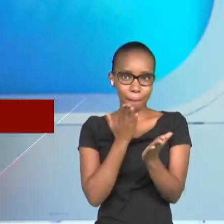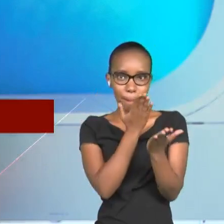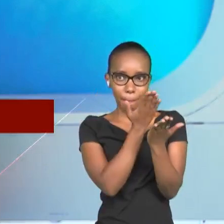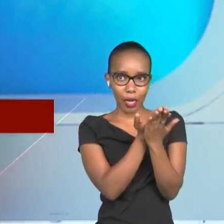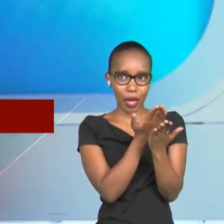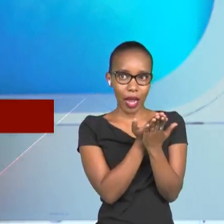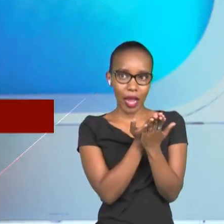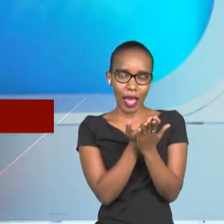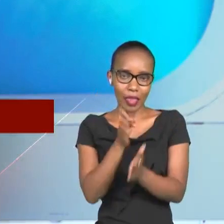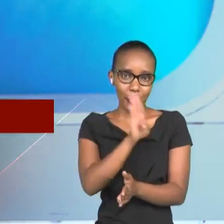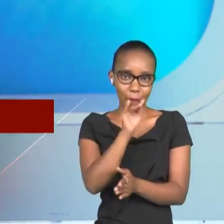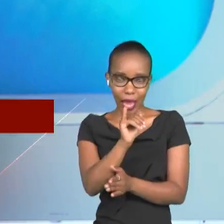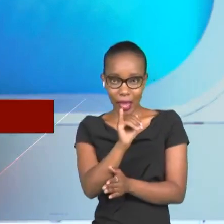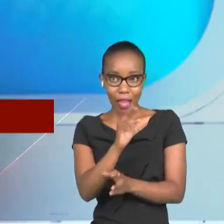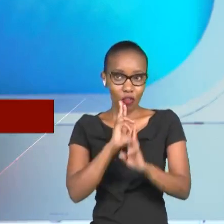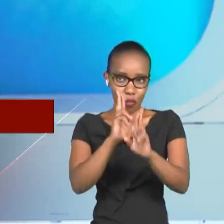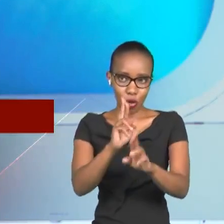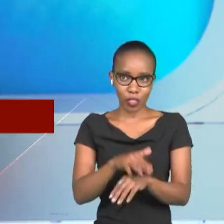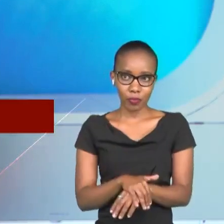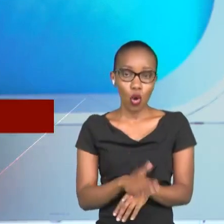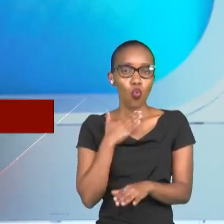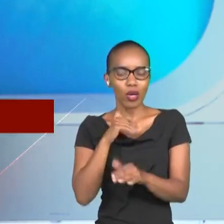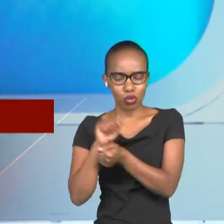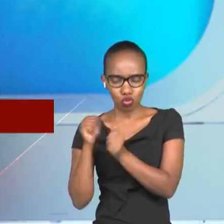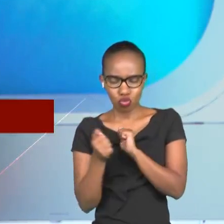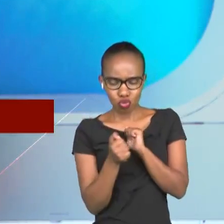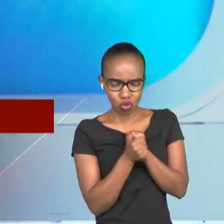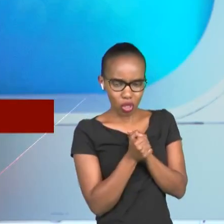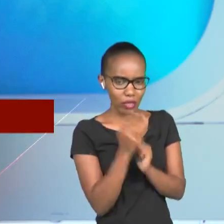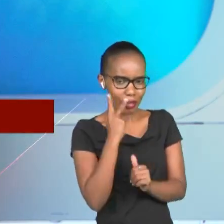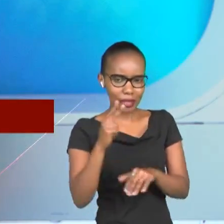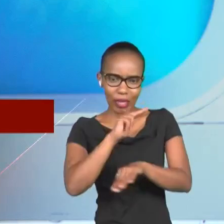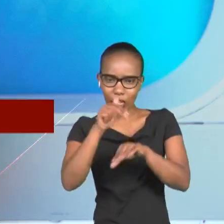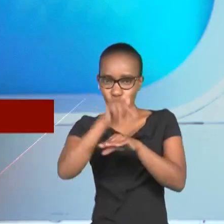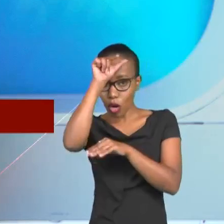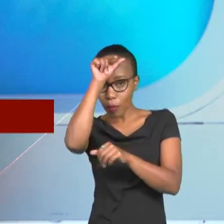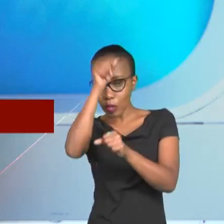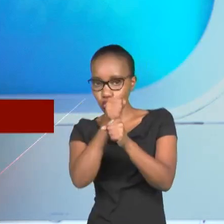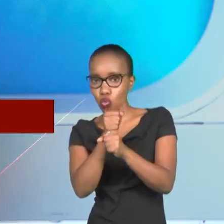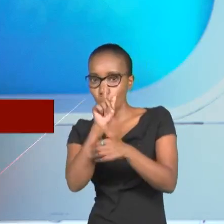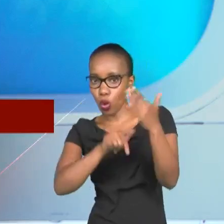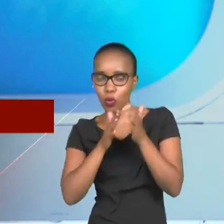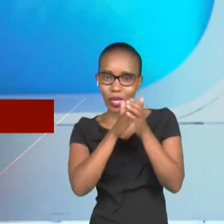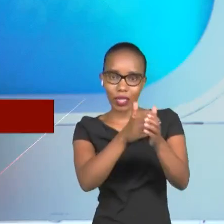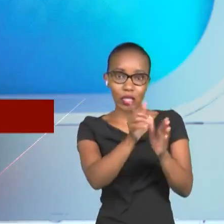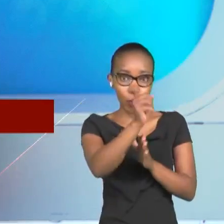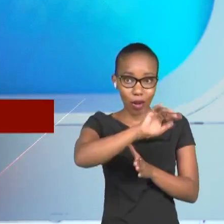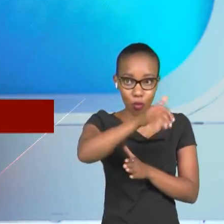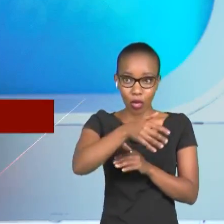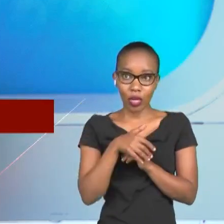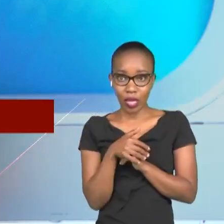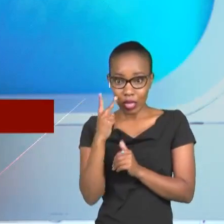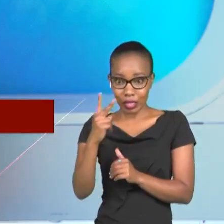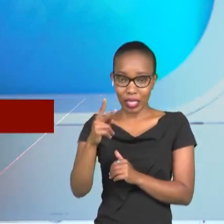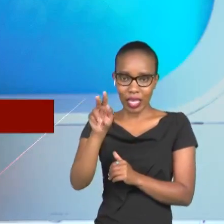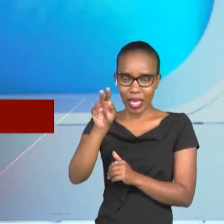stuck into the BBI report because I was willing to see change. You know, I was willing to see what the national government would have done with the leadership of Nairobi County. Look at what